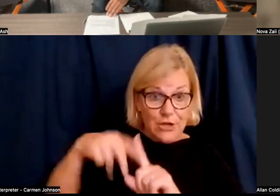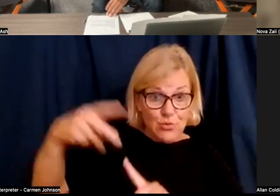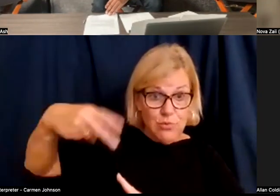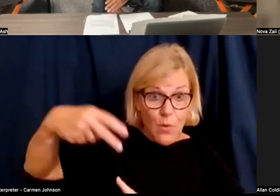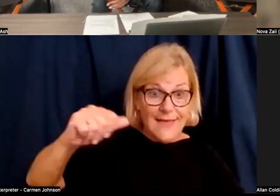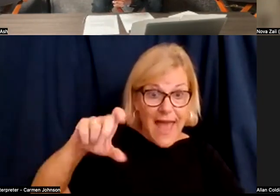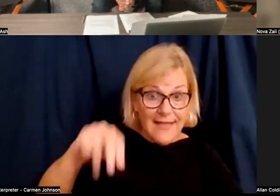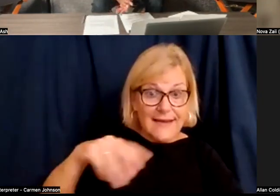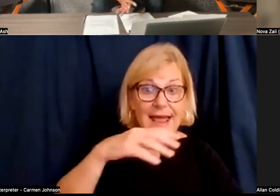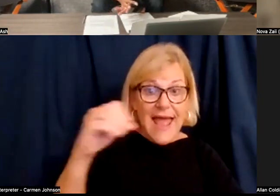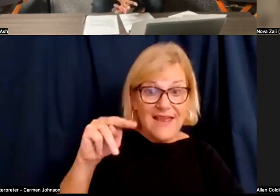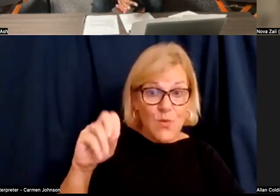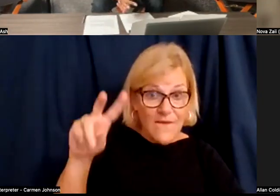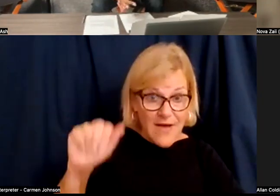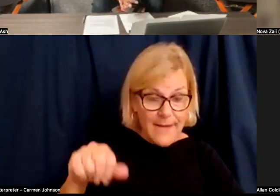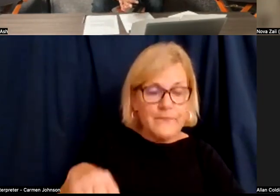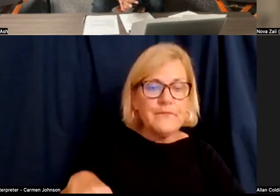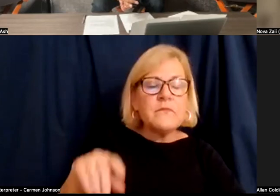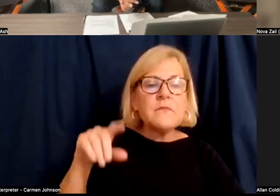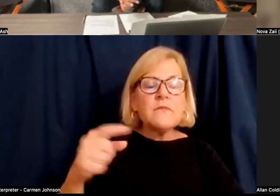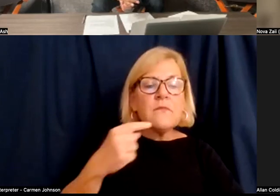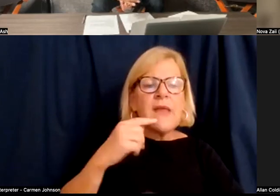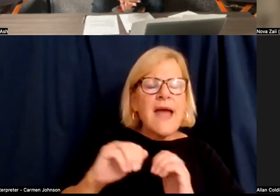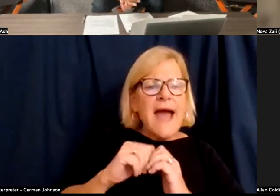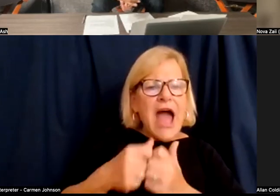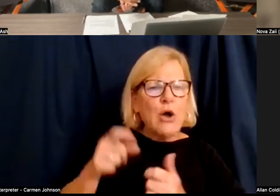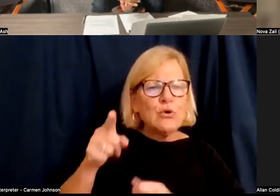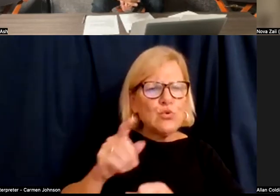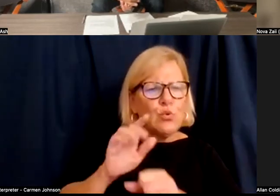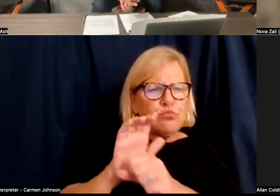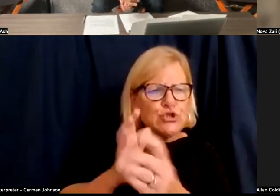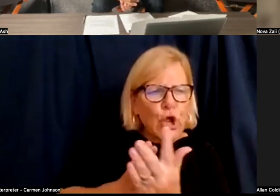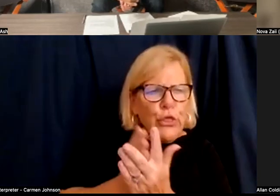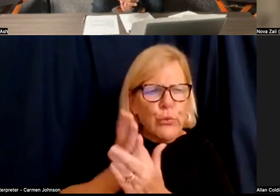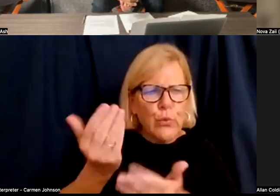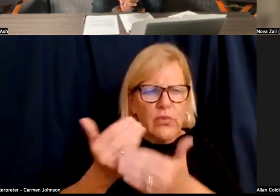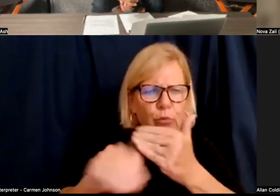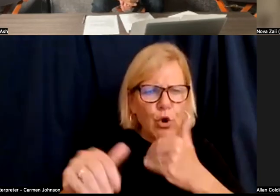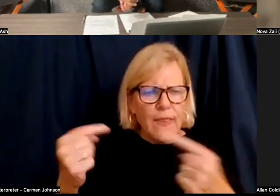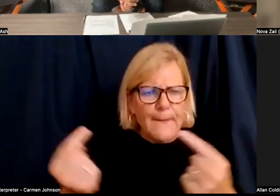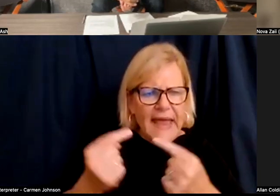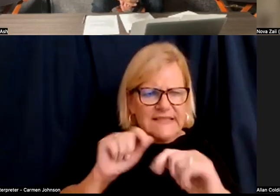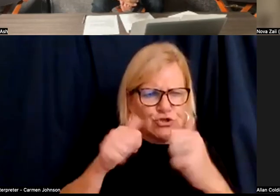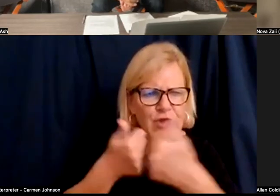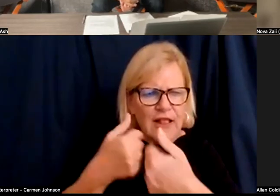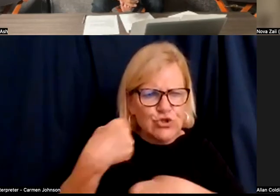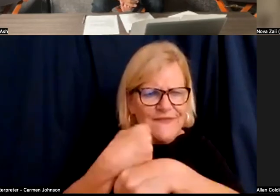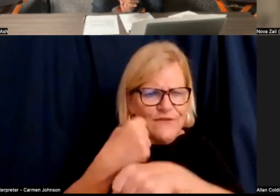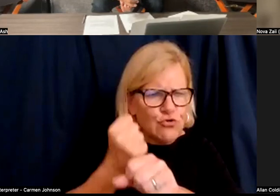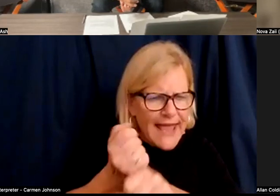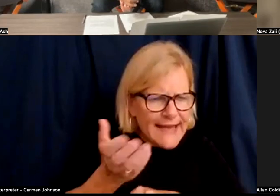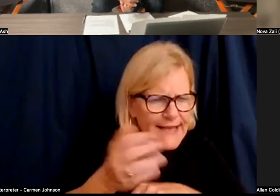Allan and Nova. It is, how do you push through the birth pains challenges of creating?